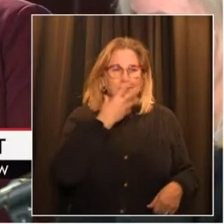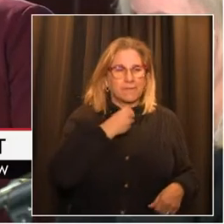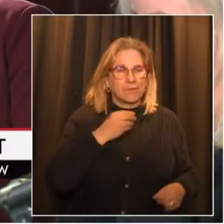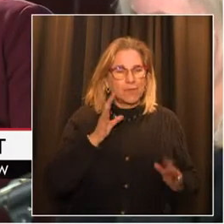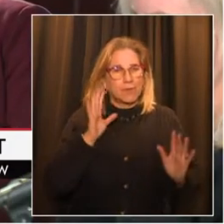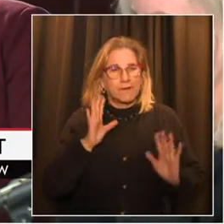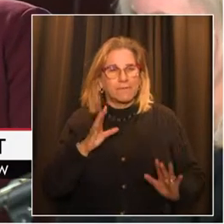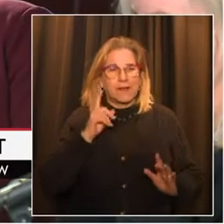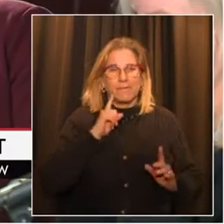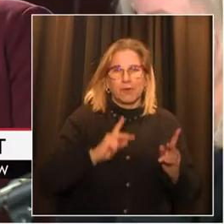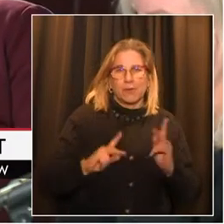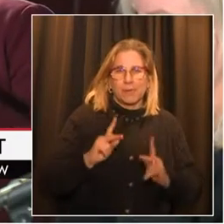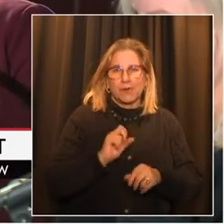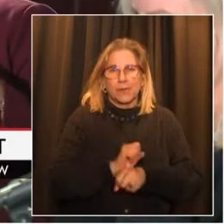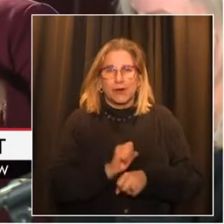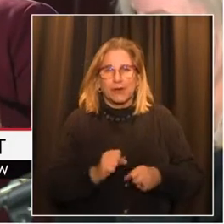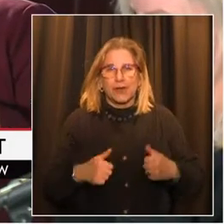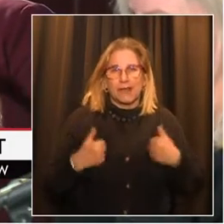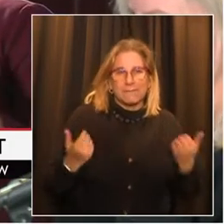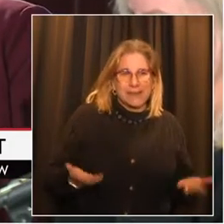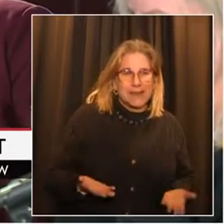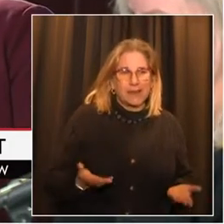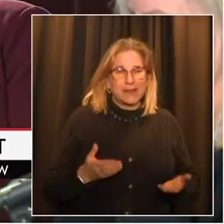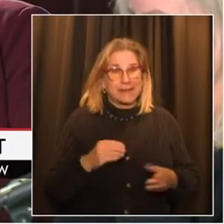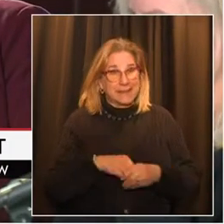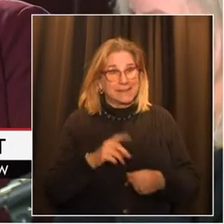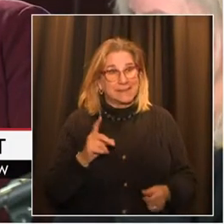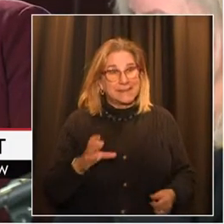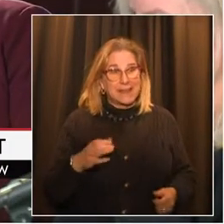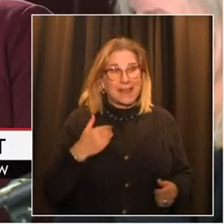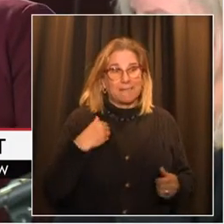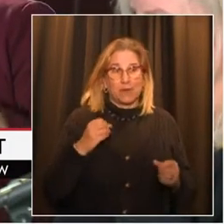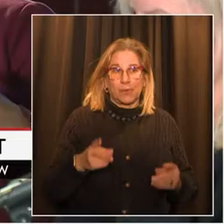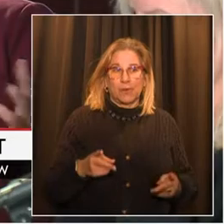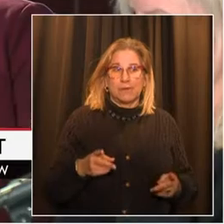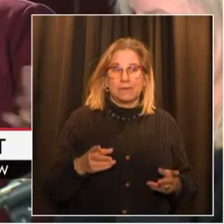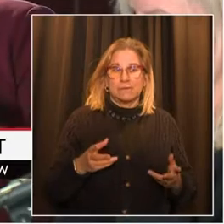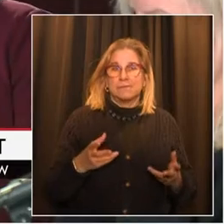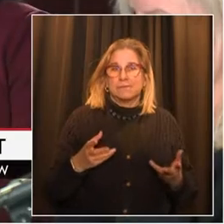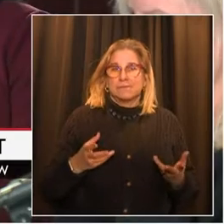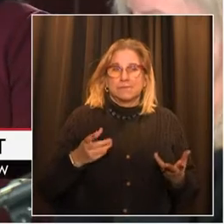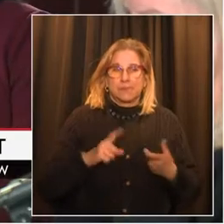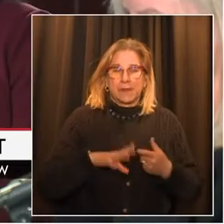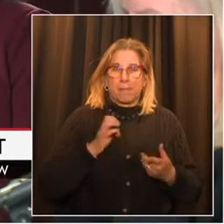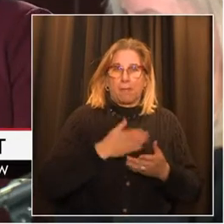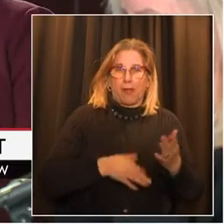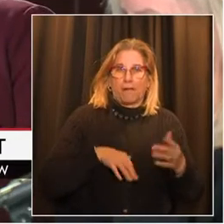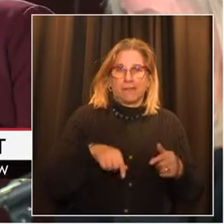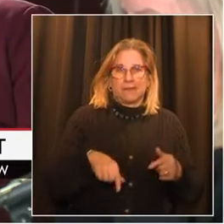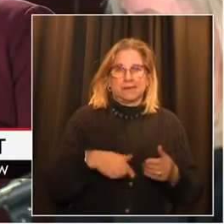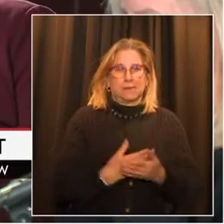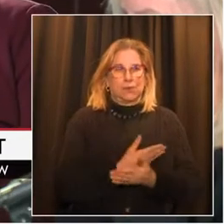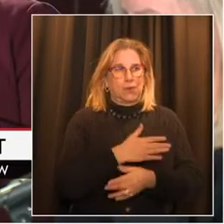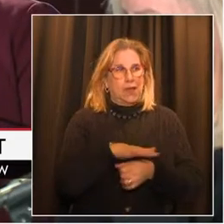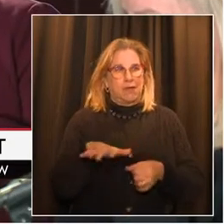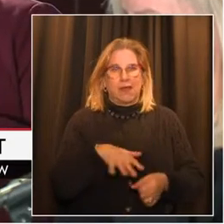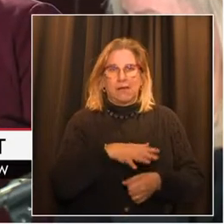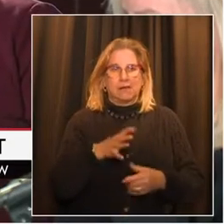see themselves, have opportunities in what this new destination may be. So the process right now is really to go through